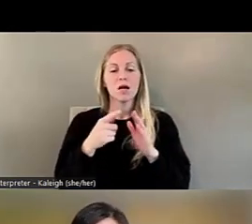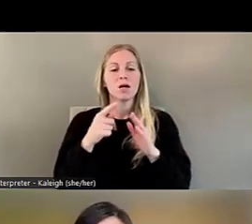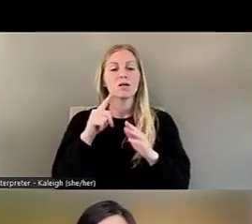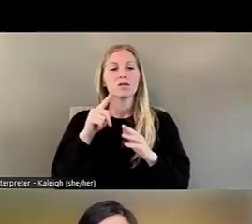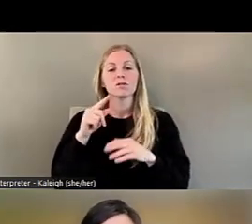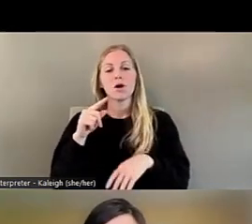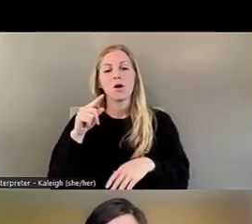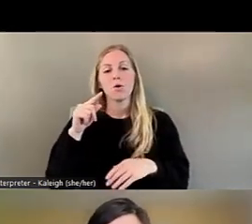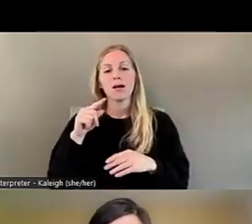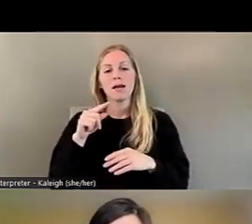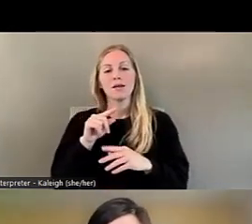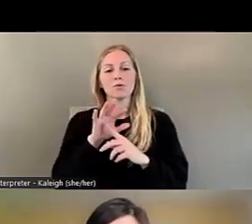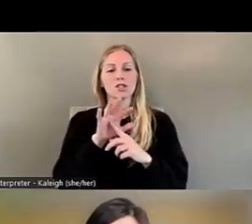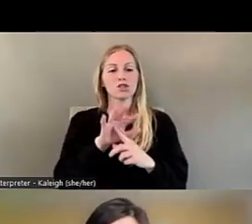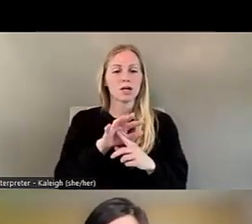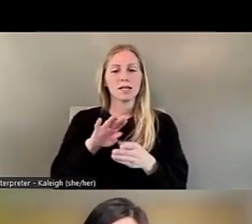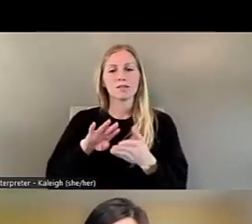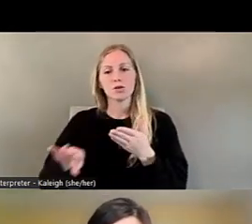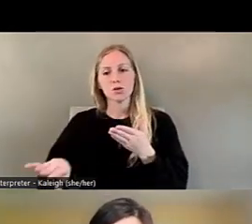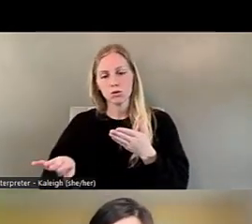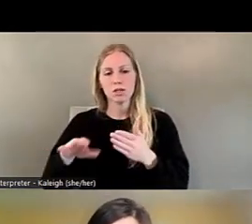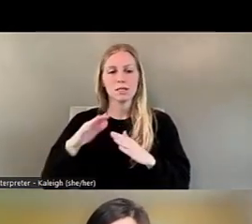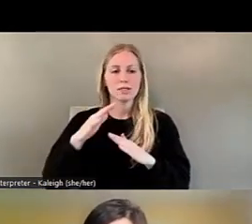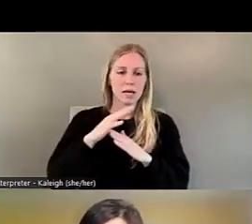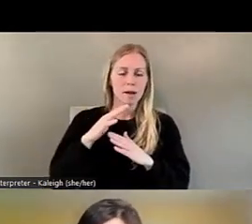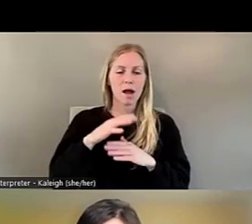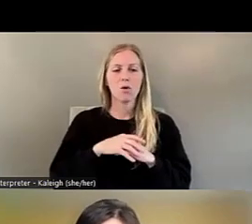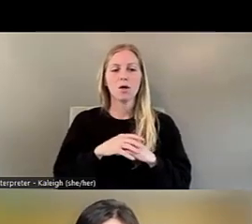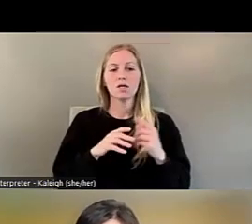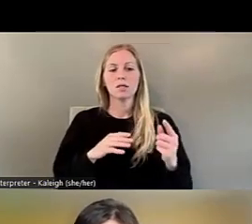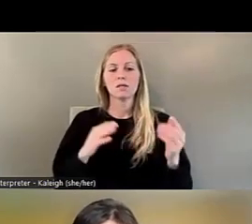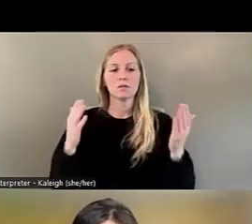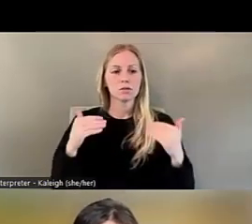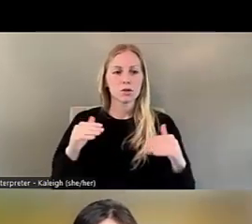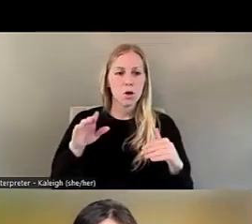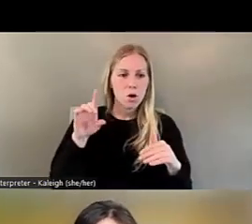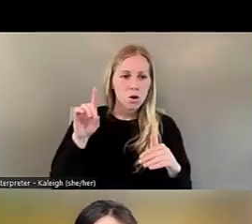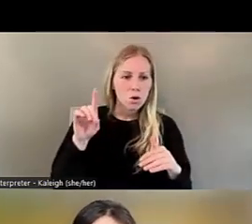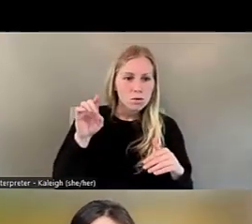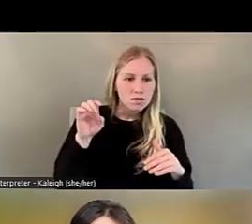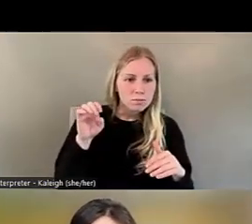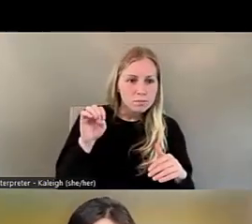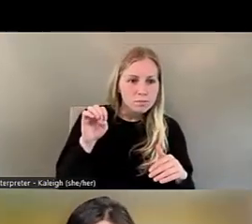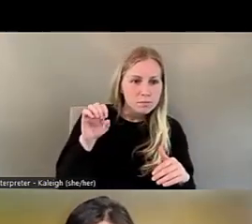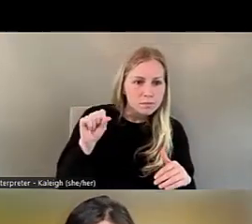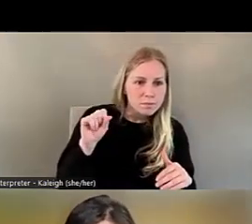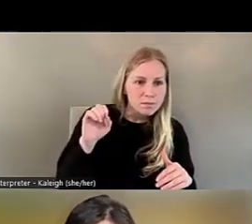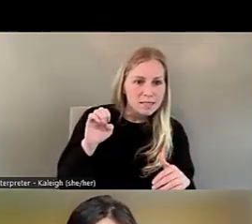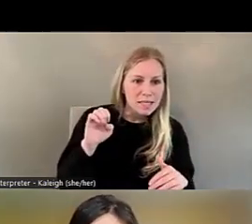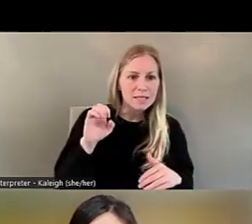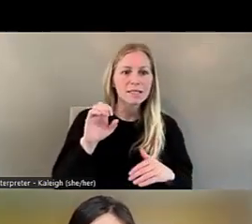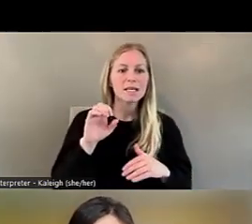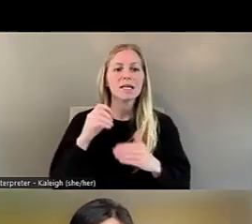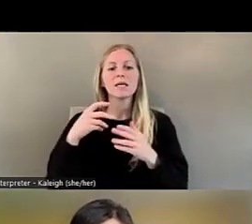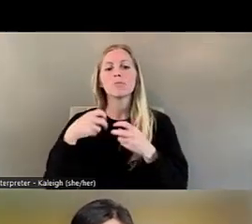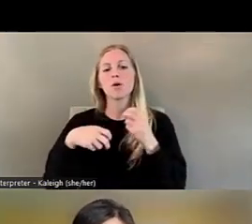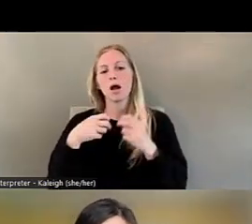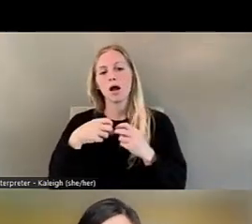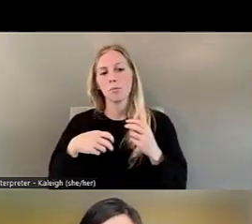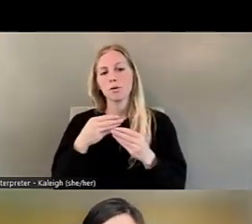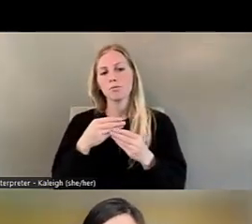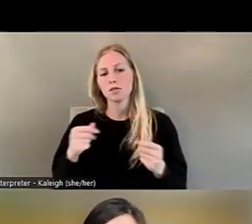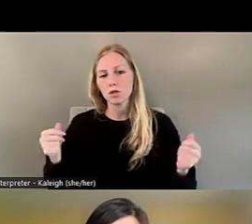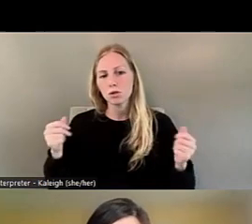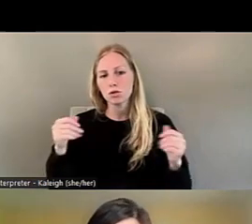timeout. I've included the link to the DESE's, our State Department of Education's problem resolution system, which is our complaint